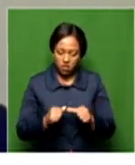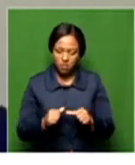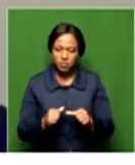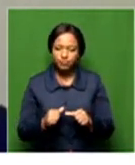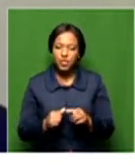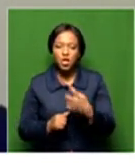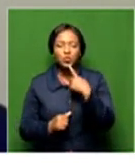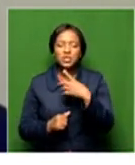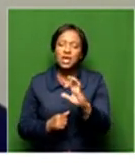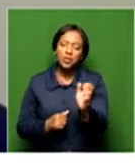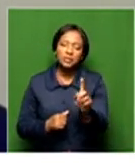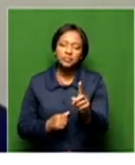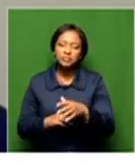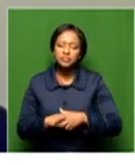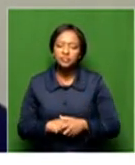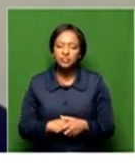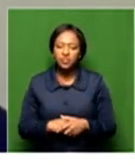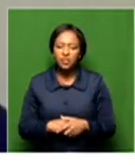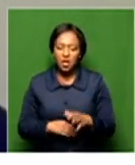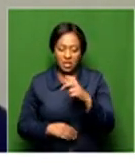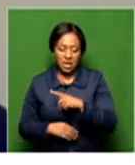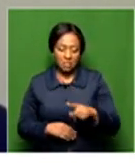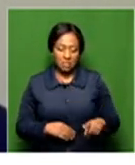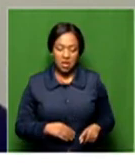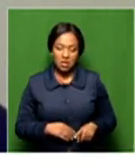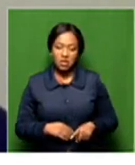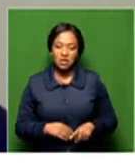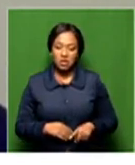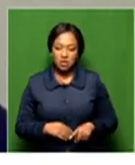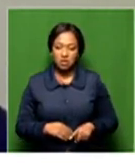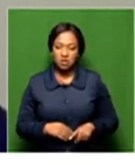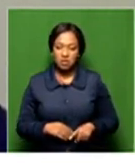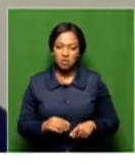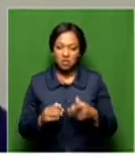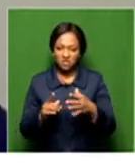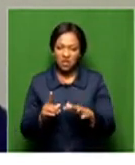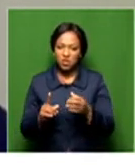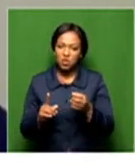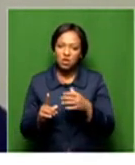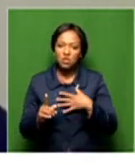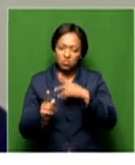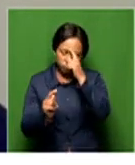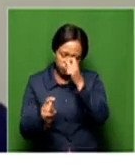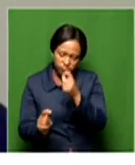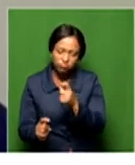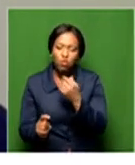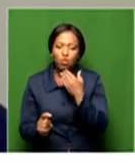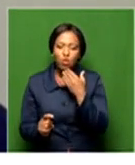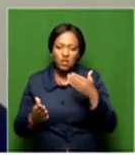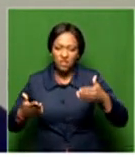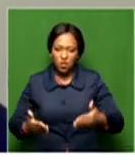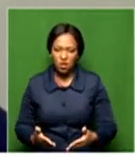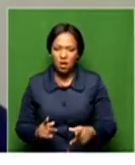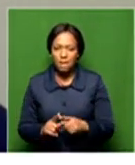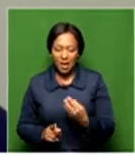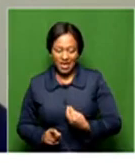saying that the president was given accolades in this funeral, but